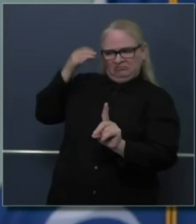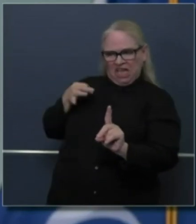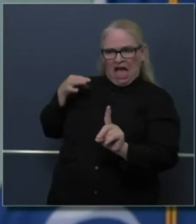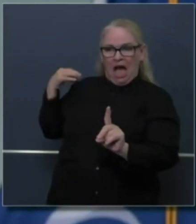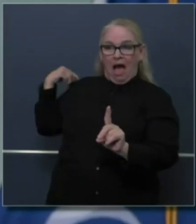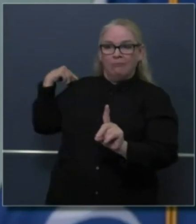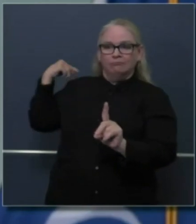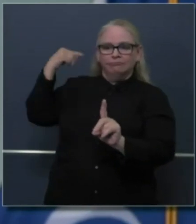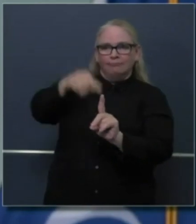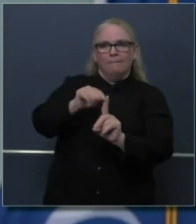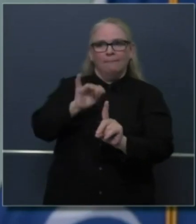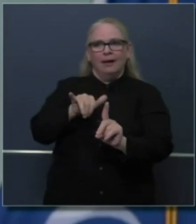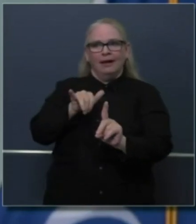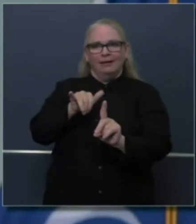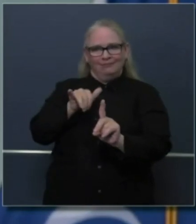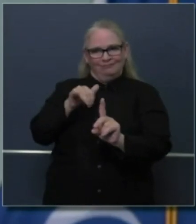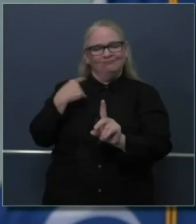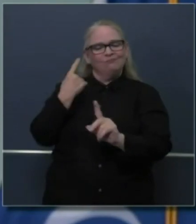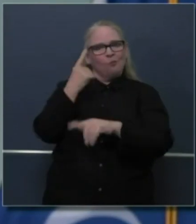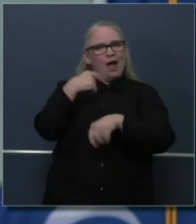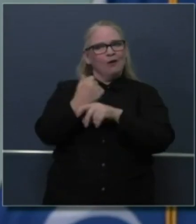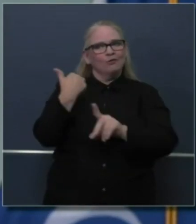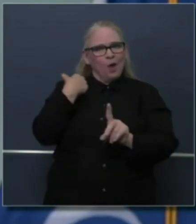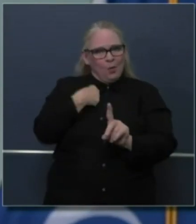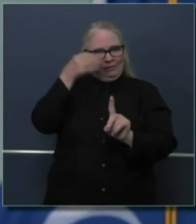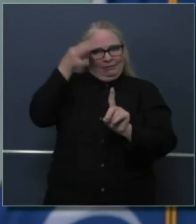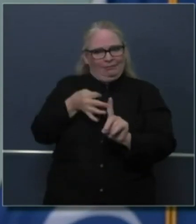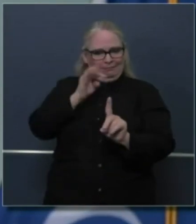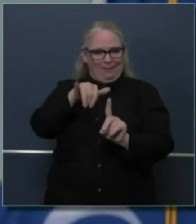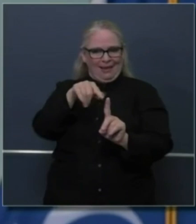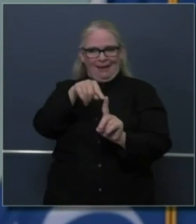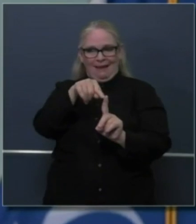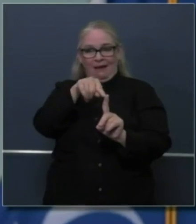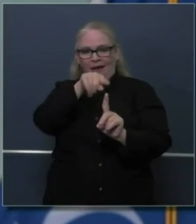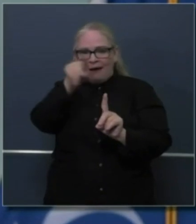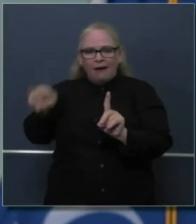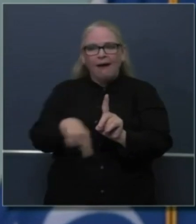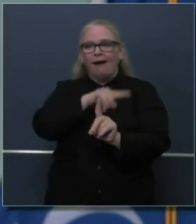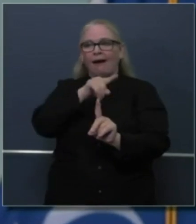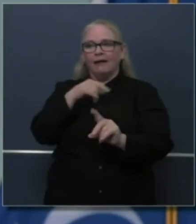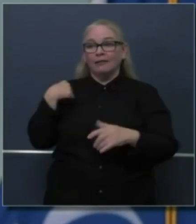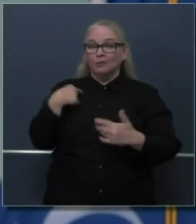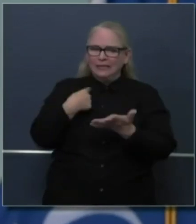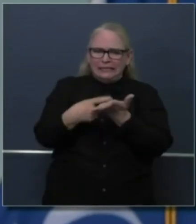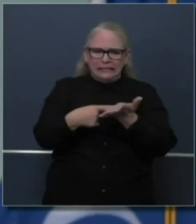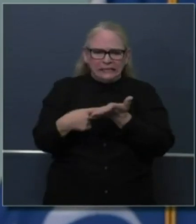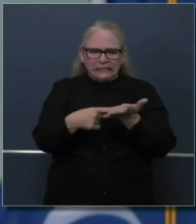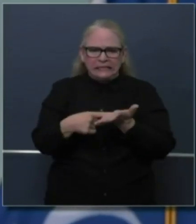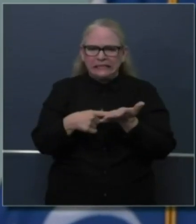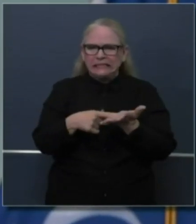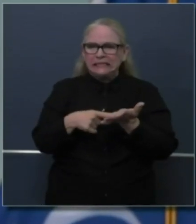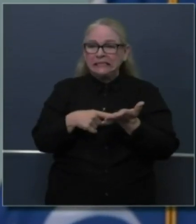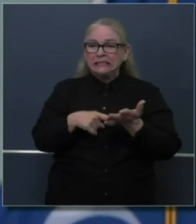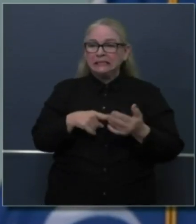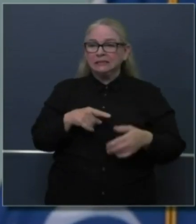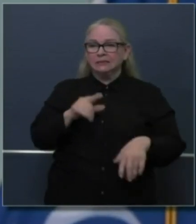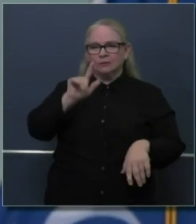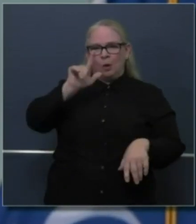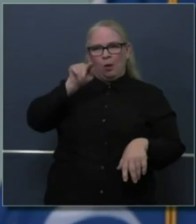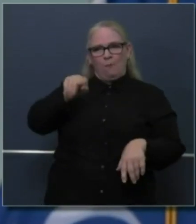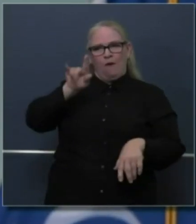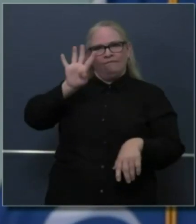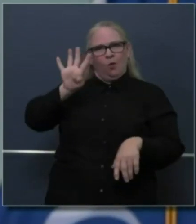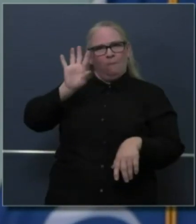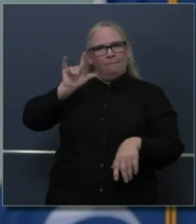year ago, we were debating how to balance a budget with a $21.4 billion